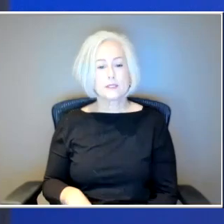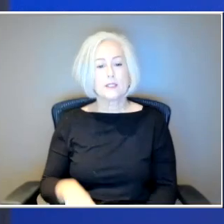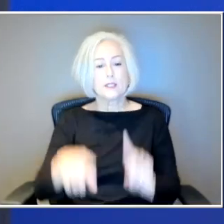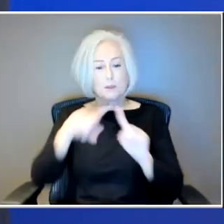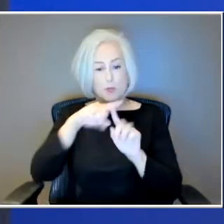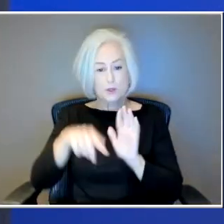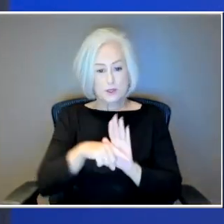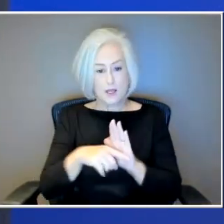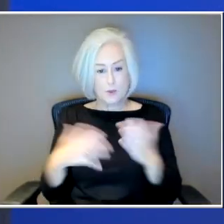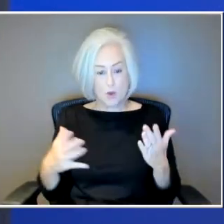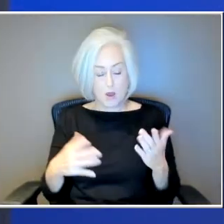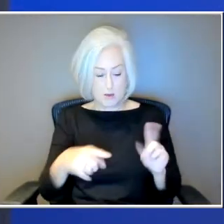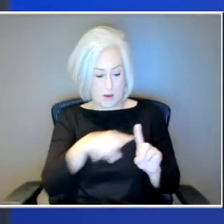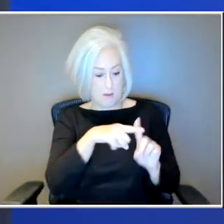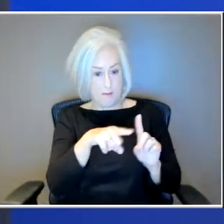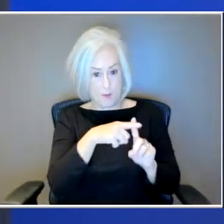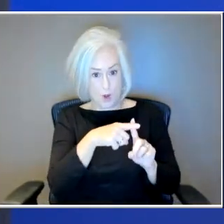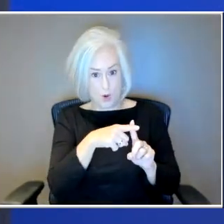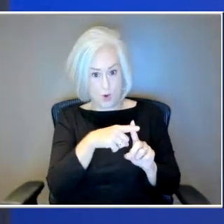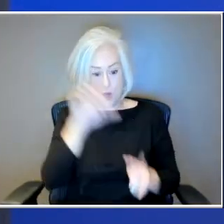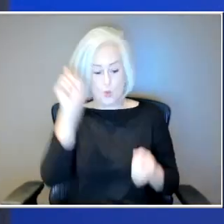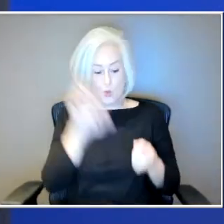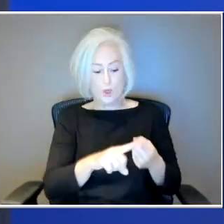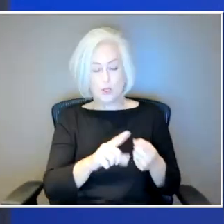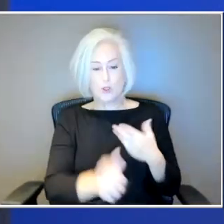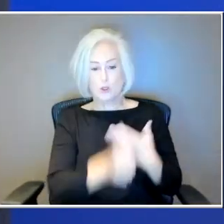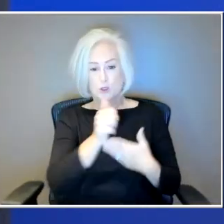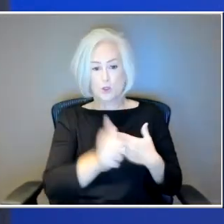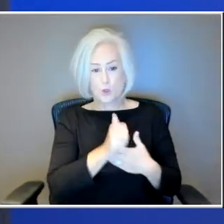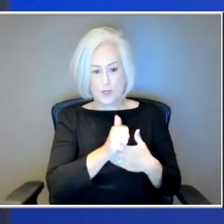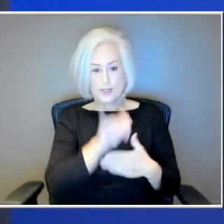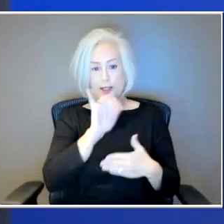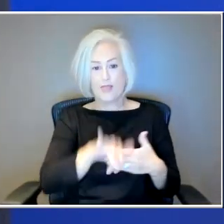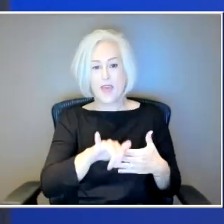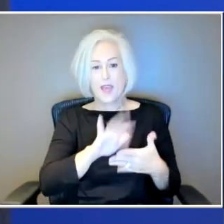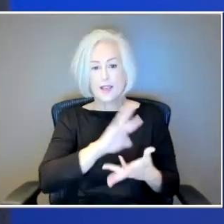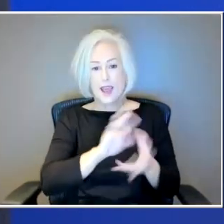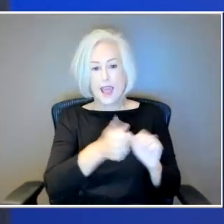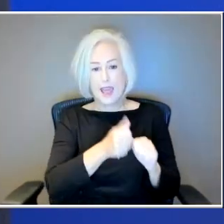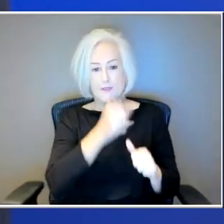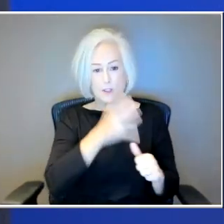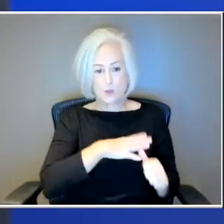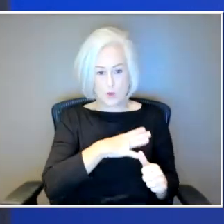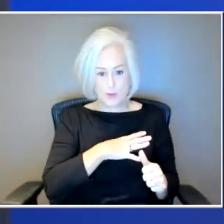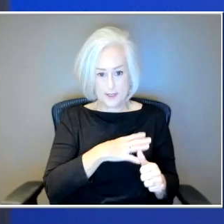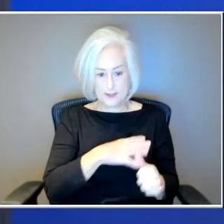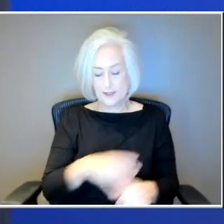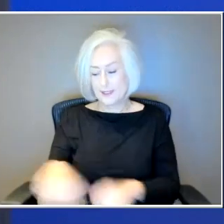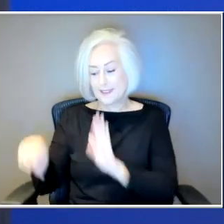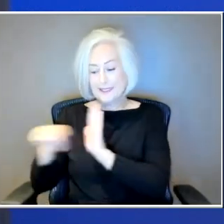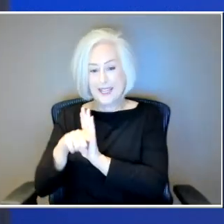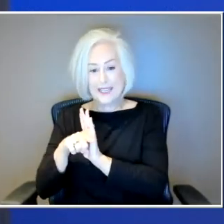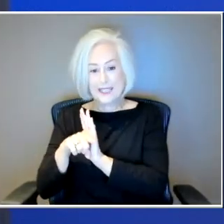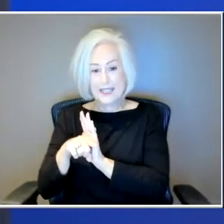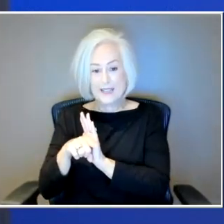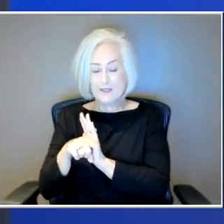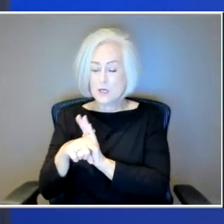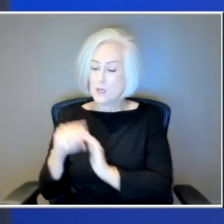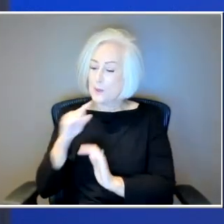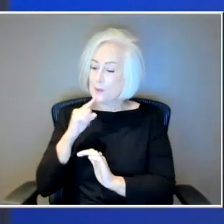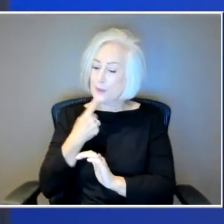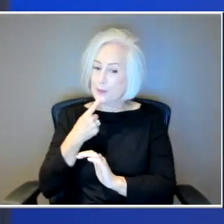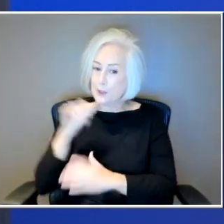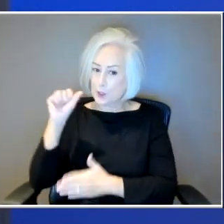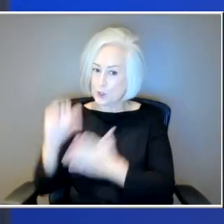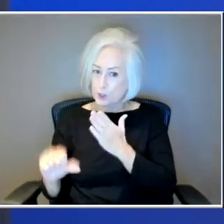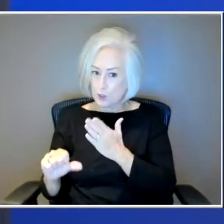pro, reducing my risk to lower than the average woman's risk. Con, it's a major surgery, not to be taken lightly, and it was, I had to plan